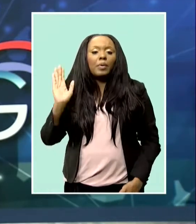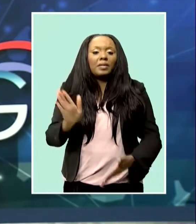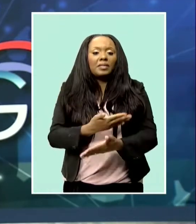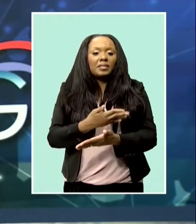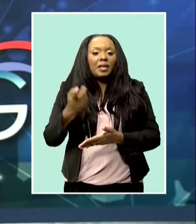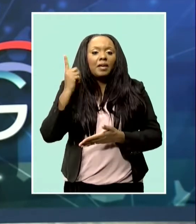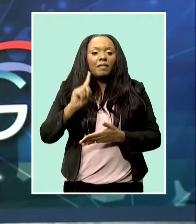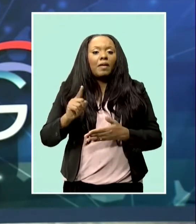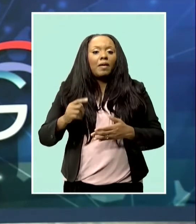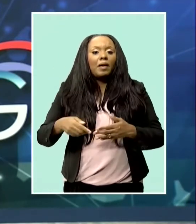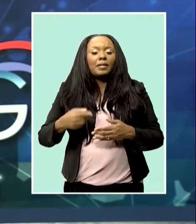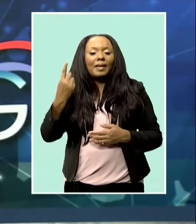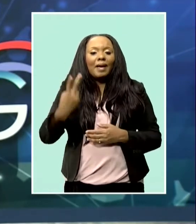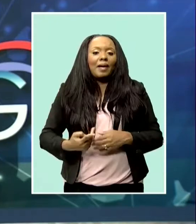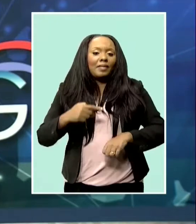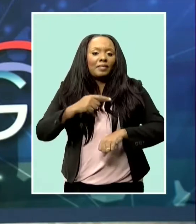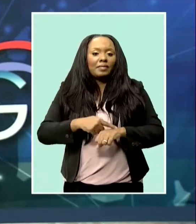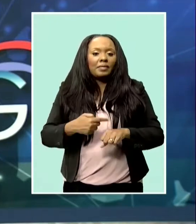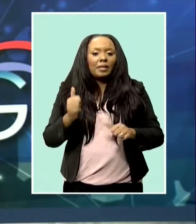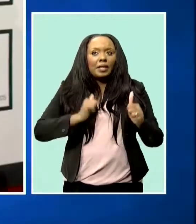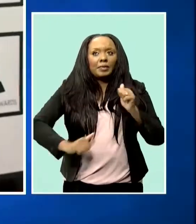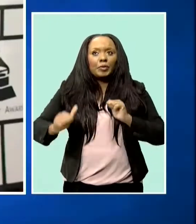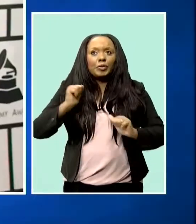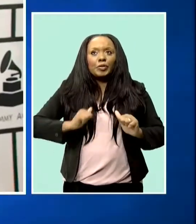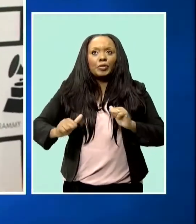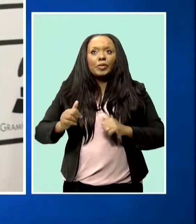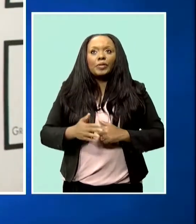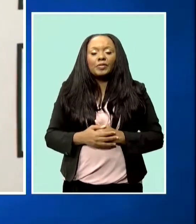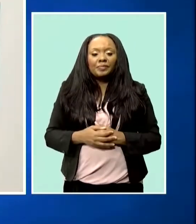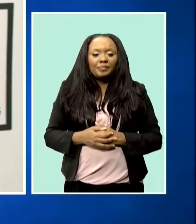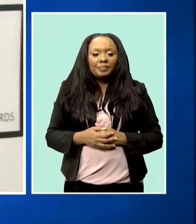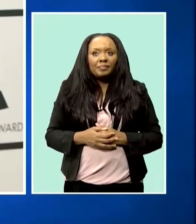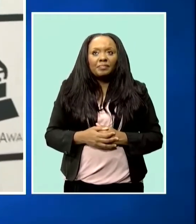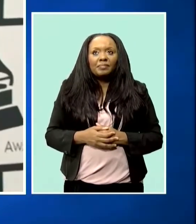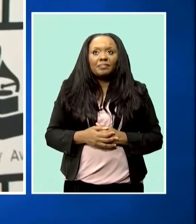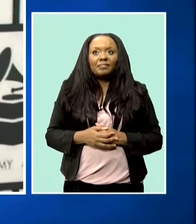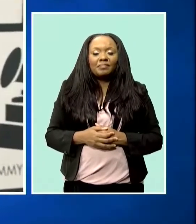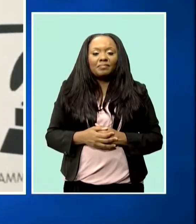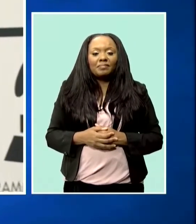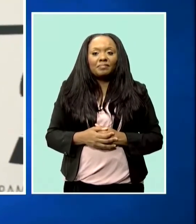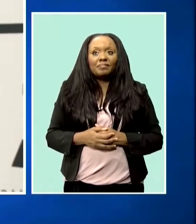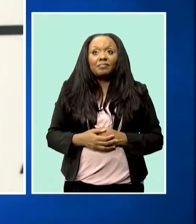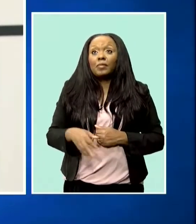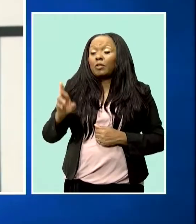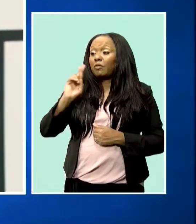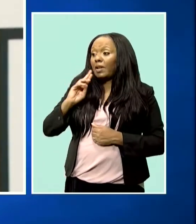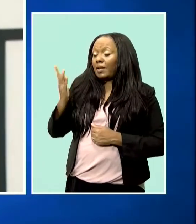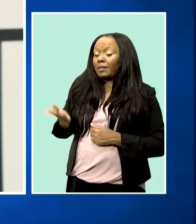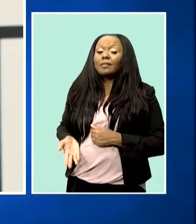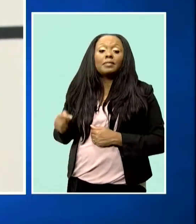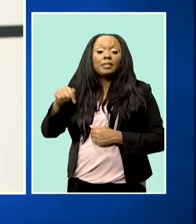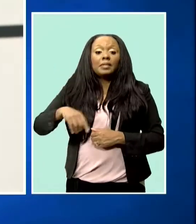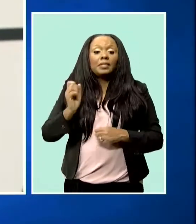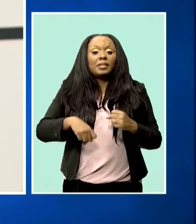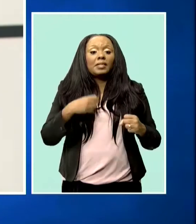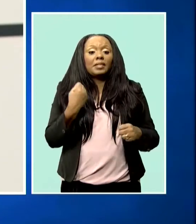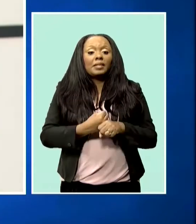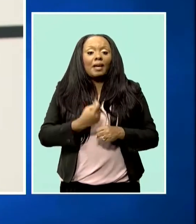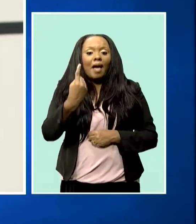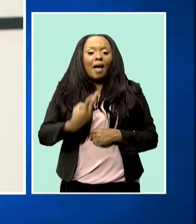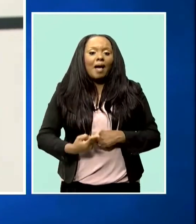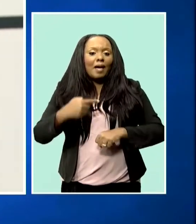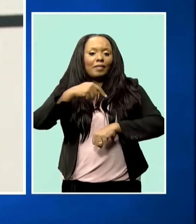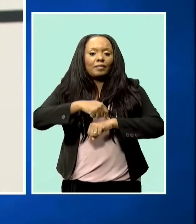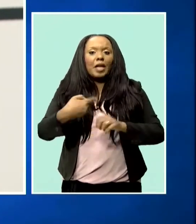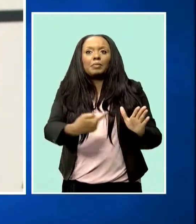Super Bowl halftime show. Rihanna, you're excited! Rihanna is this year's Super Bowl halftime